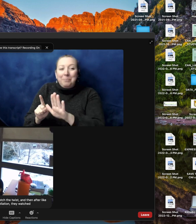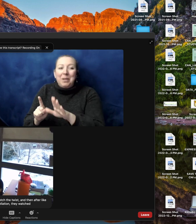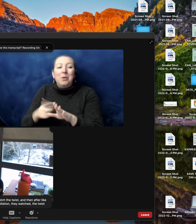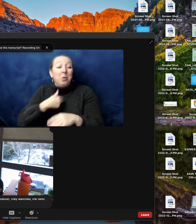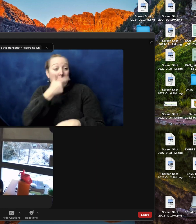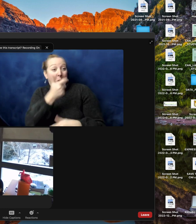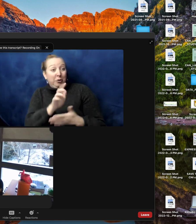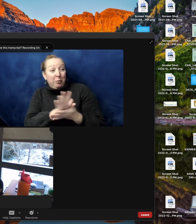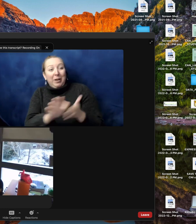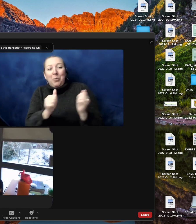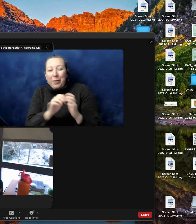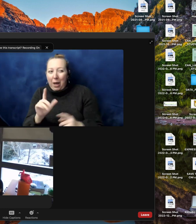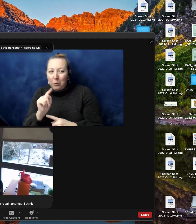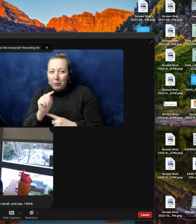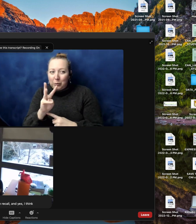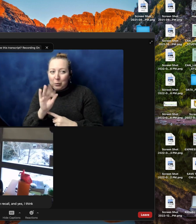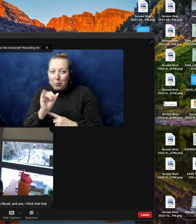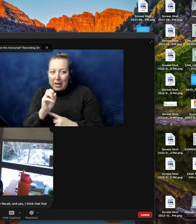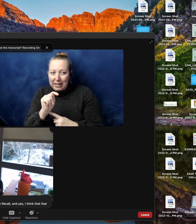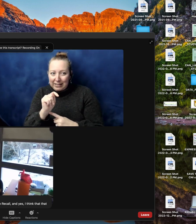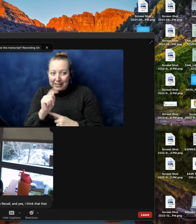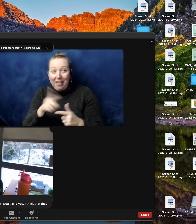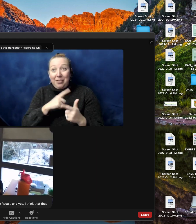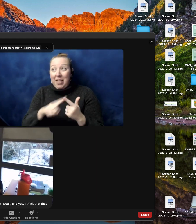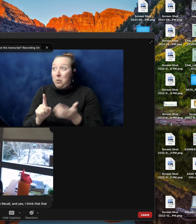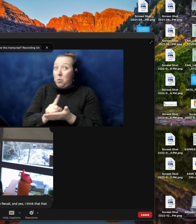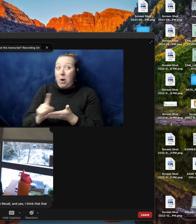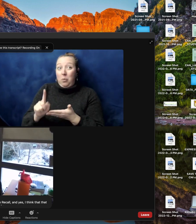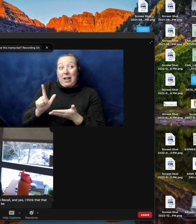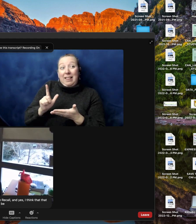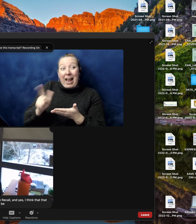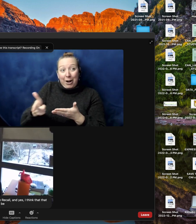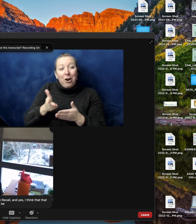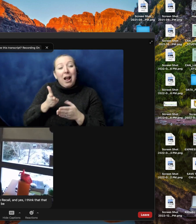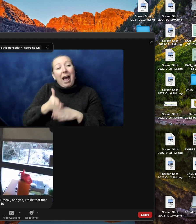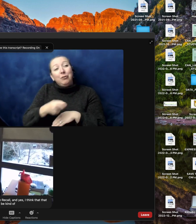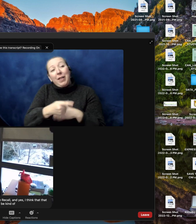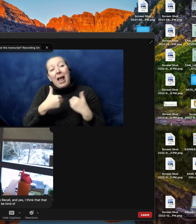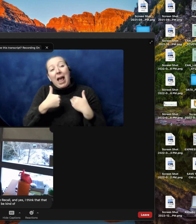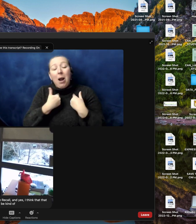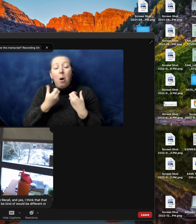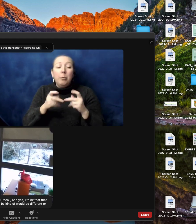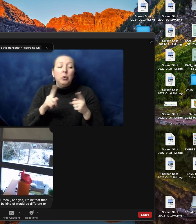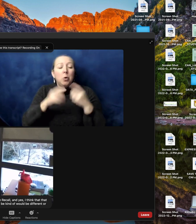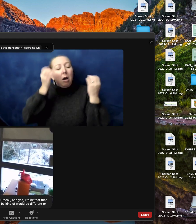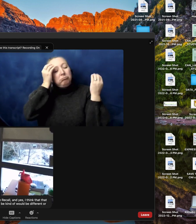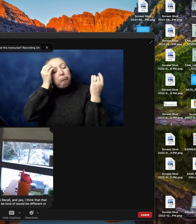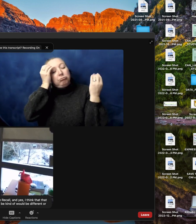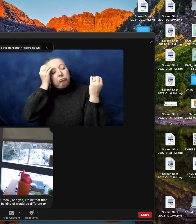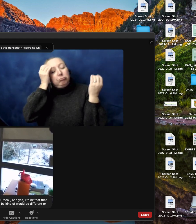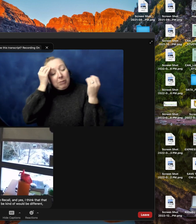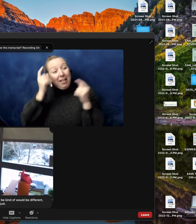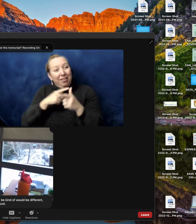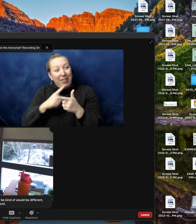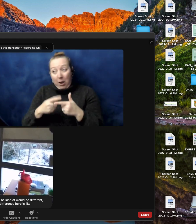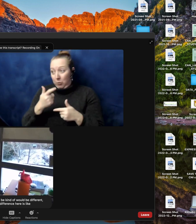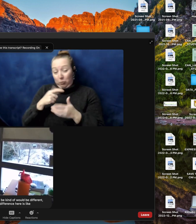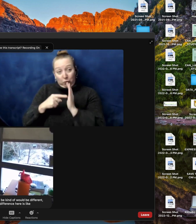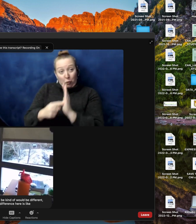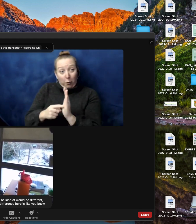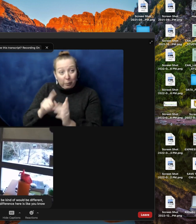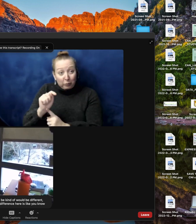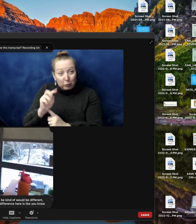record. And yes, I think that the results would be kind of would be different, because like the difference here is that you